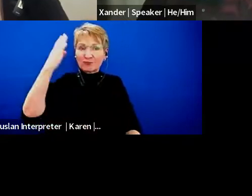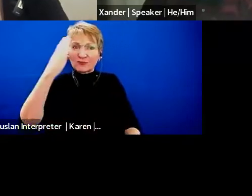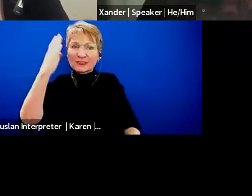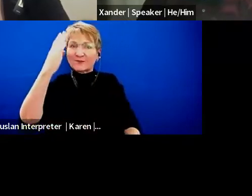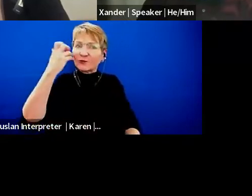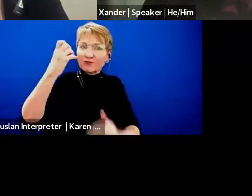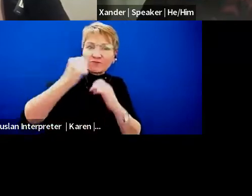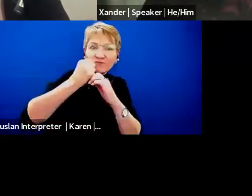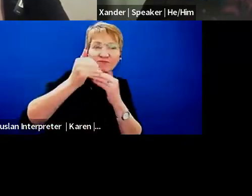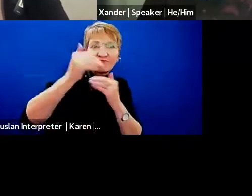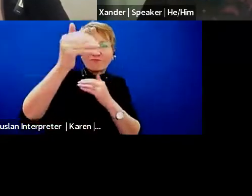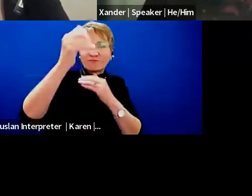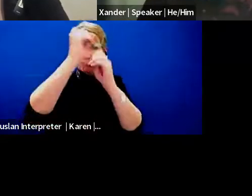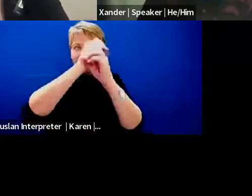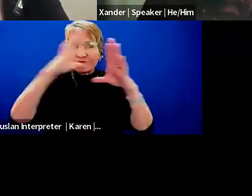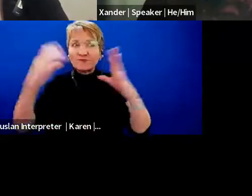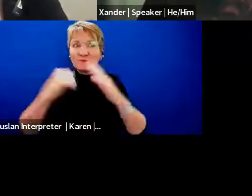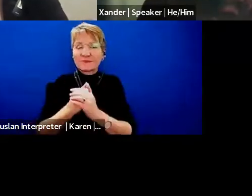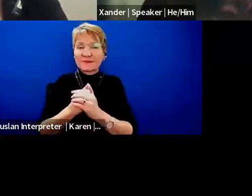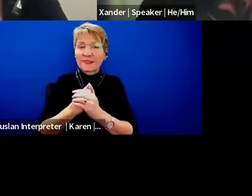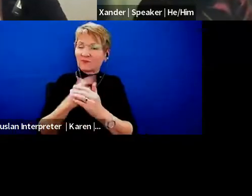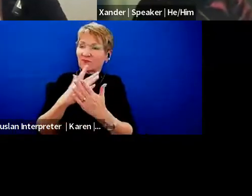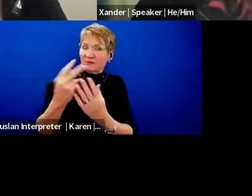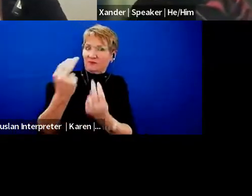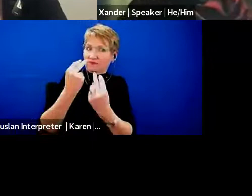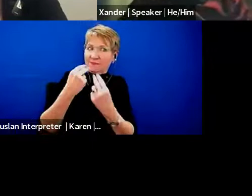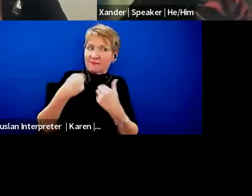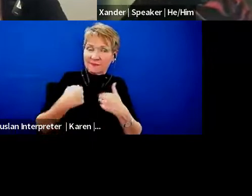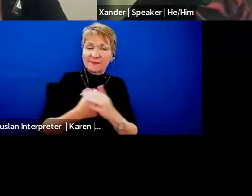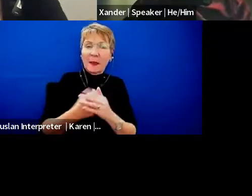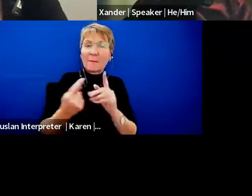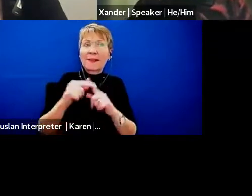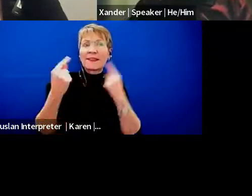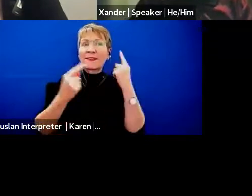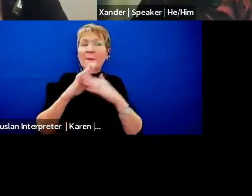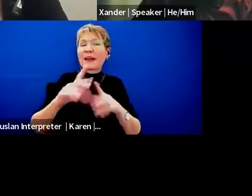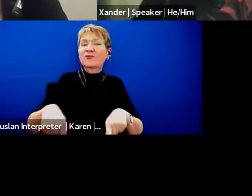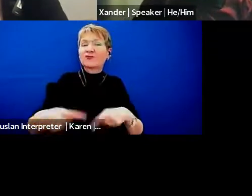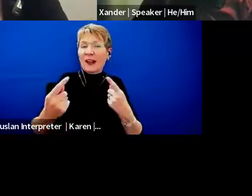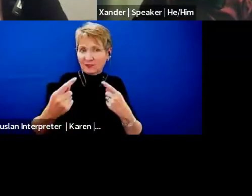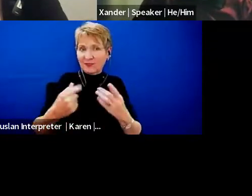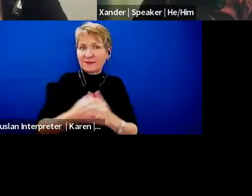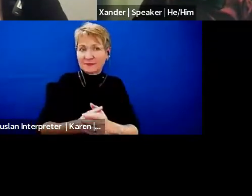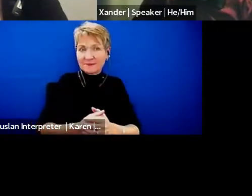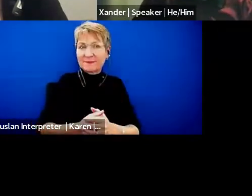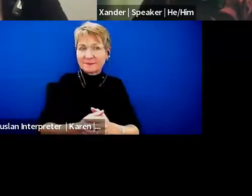for future and possible challenges. One of the challenges is finding a balance. Siblings are the first playmates,